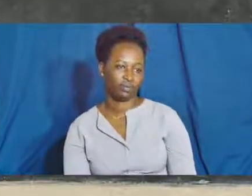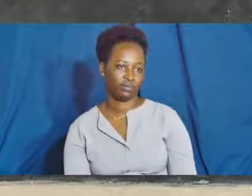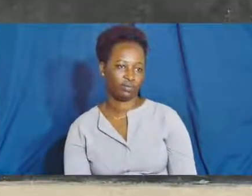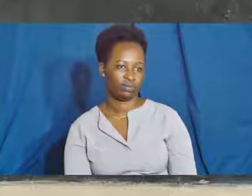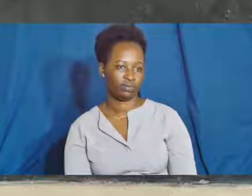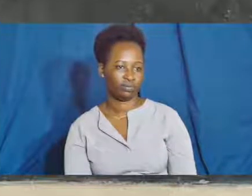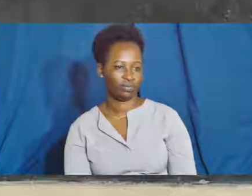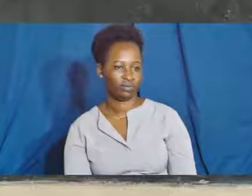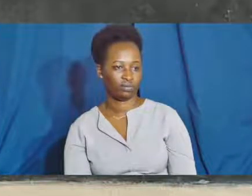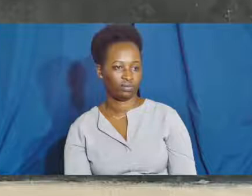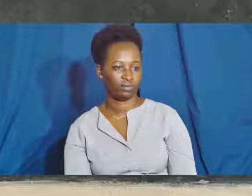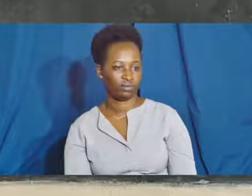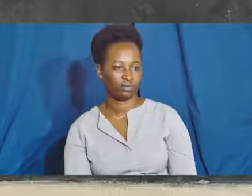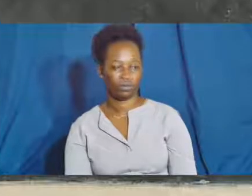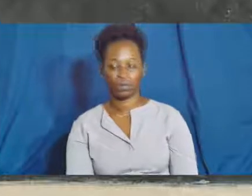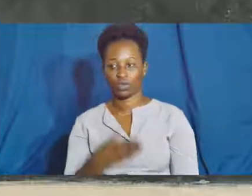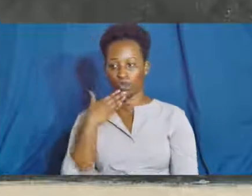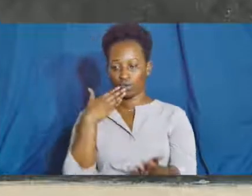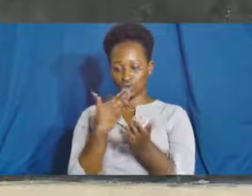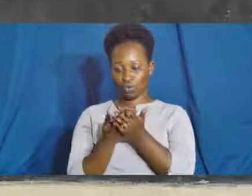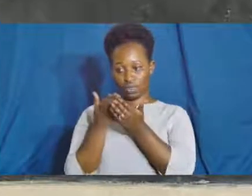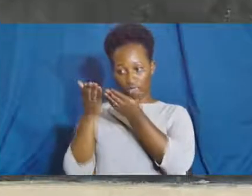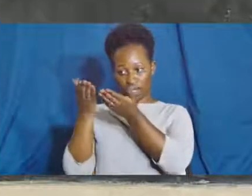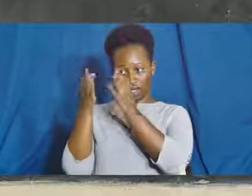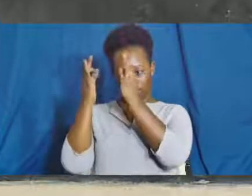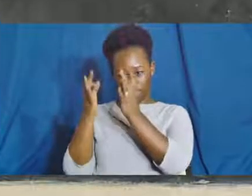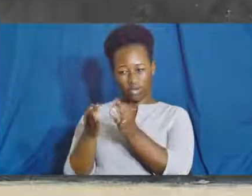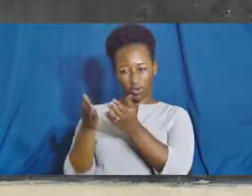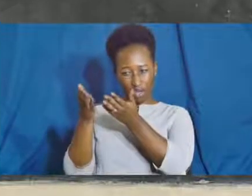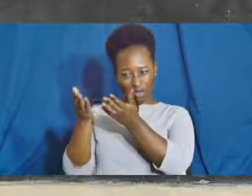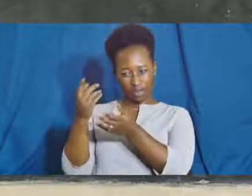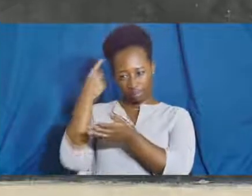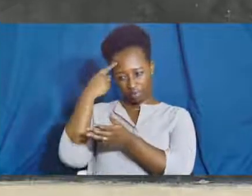348,000. So this is goods available for sale.